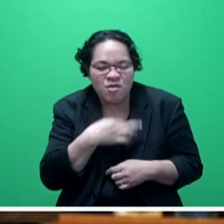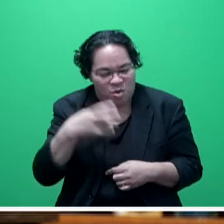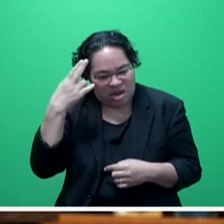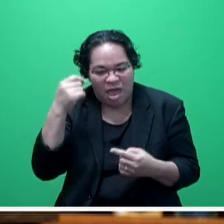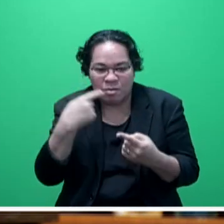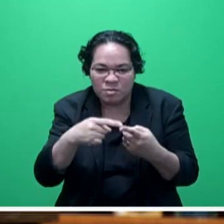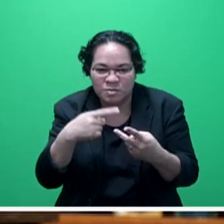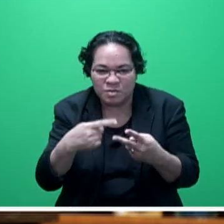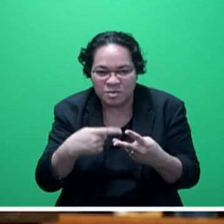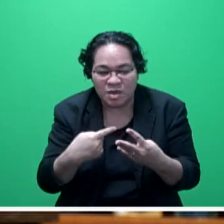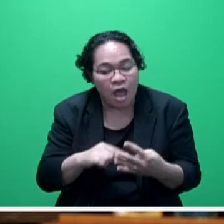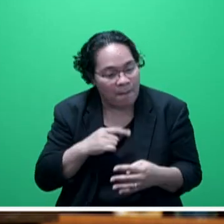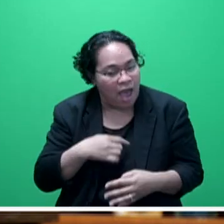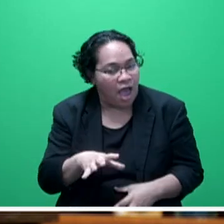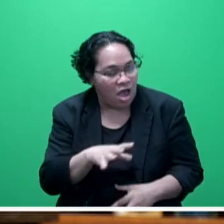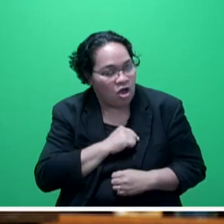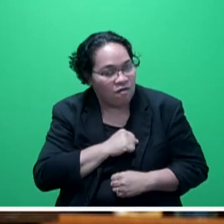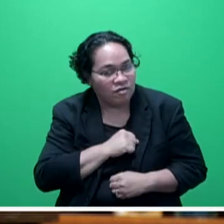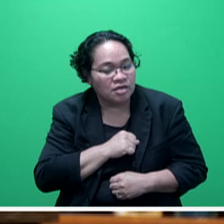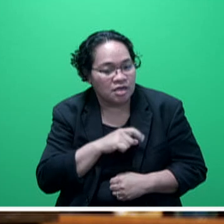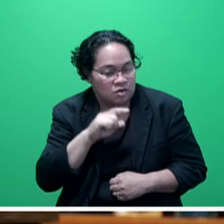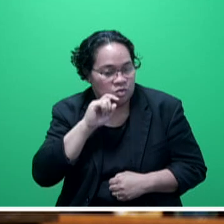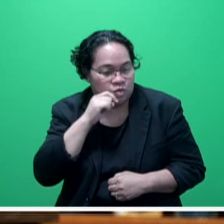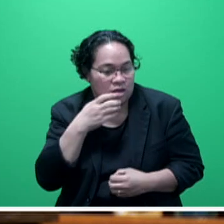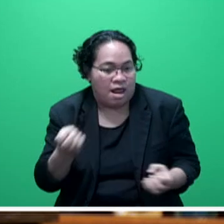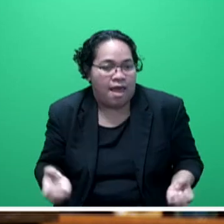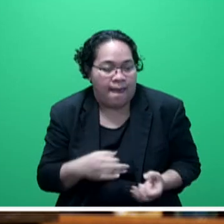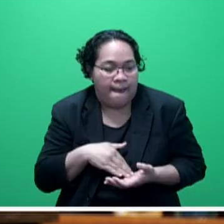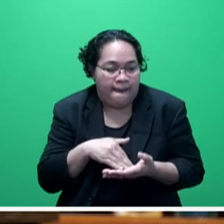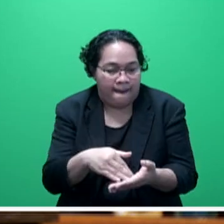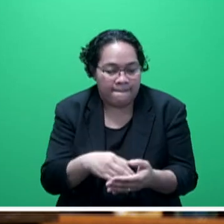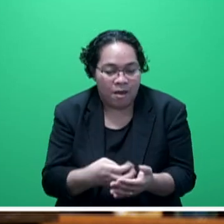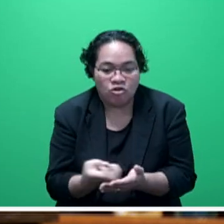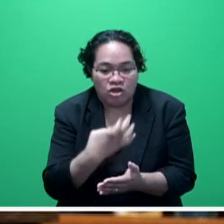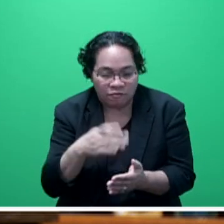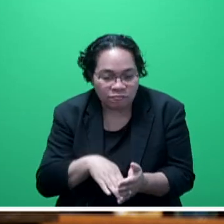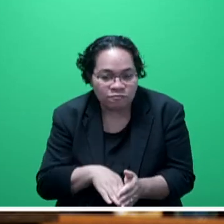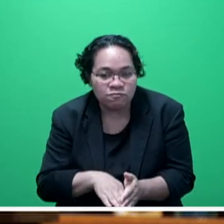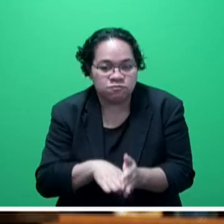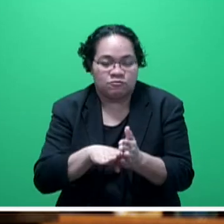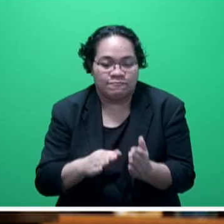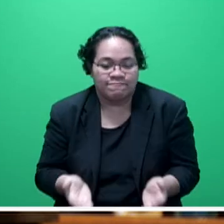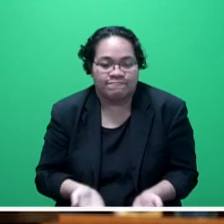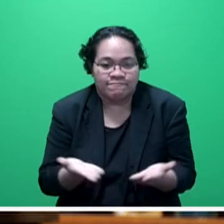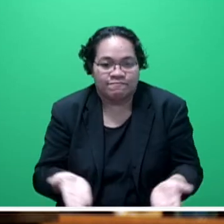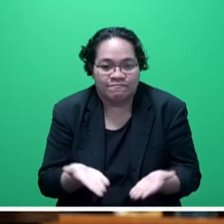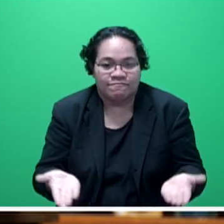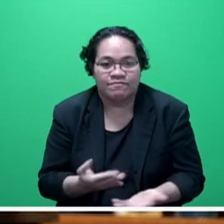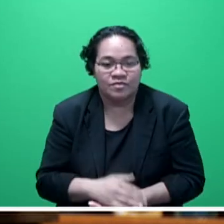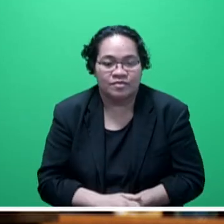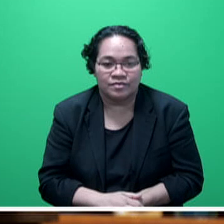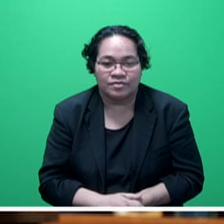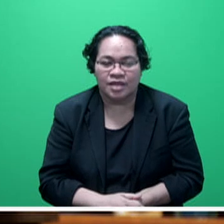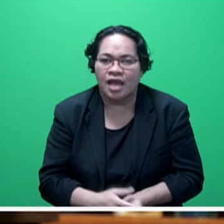am confident that it will definitely stimulate our economic activities. Honourable Speaker,